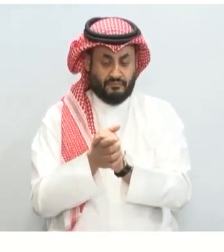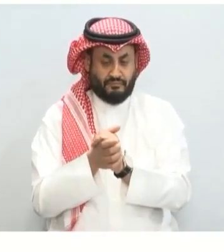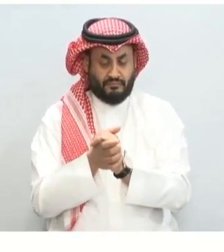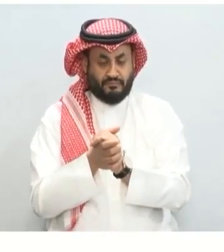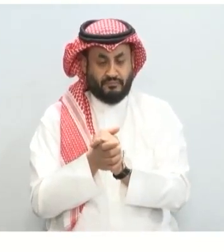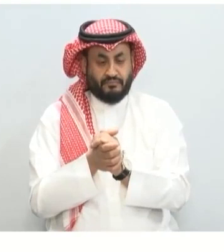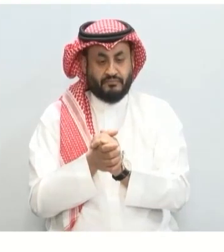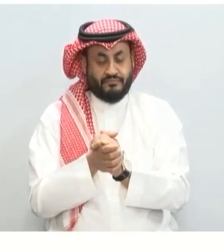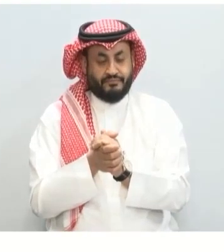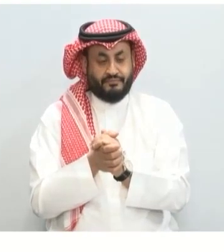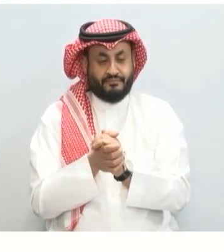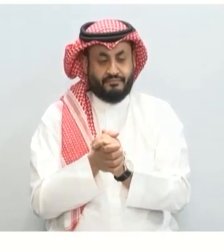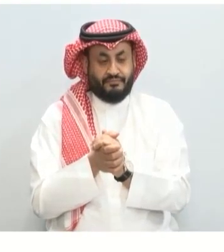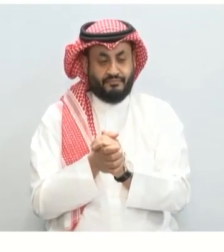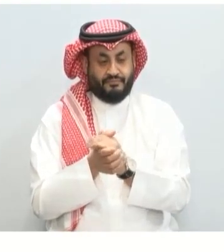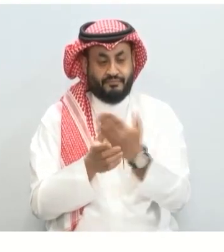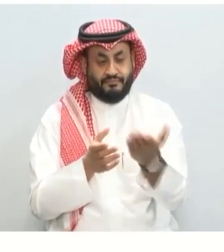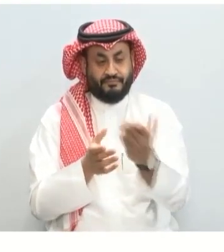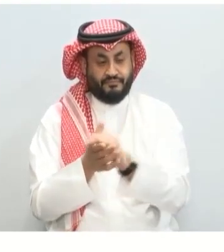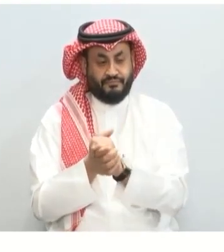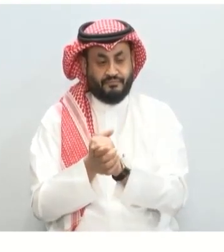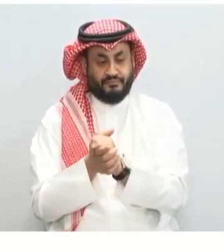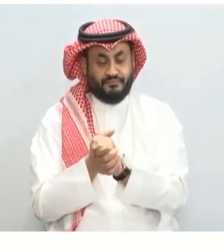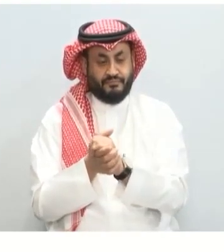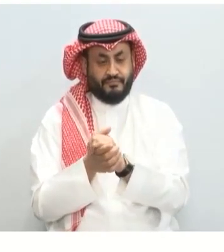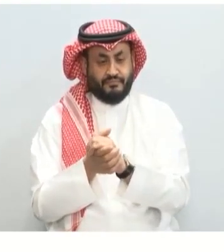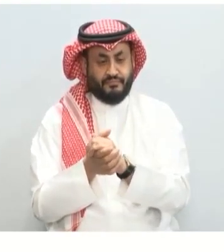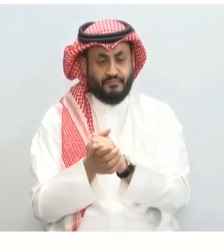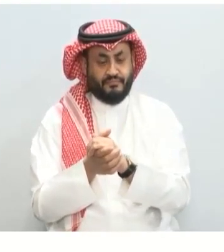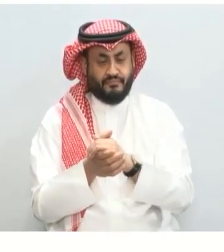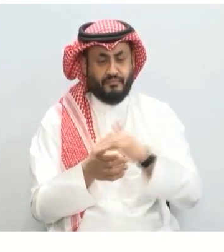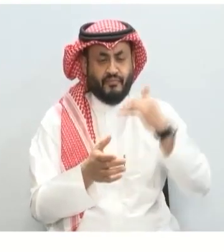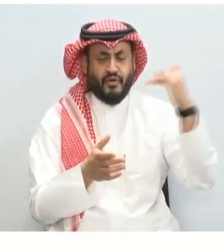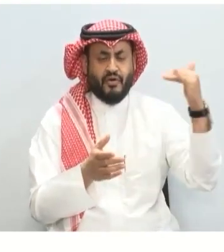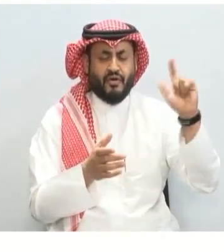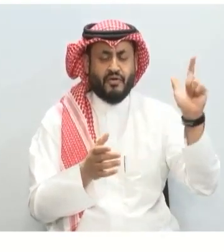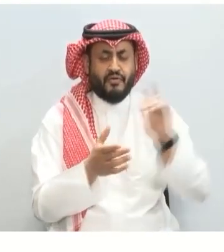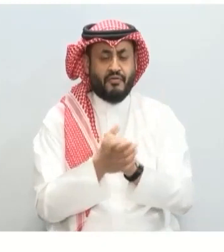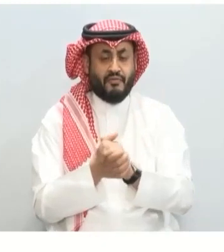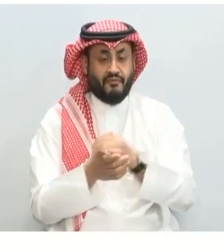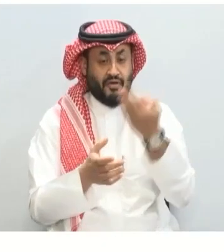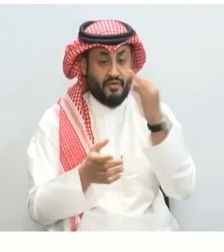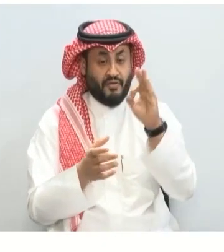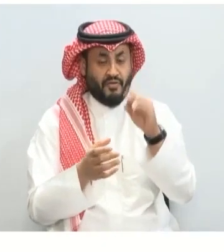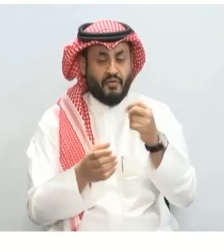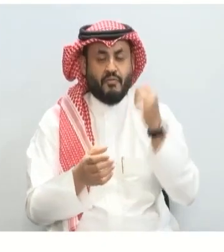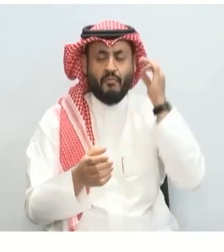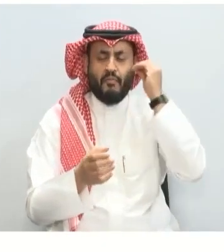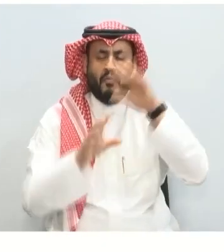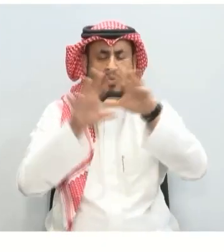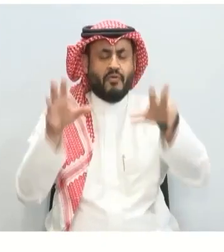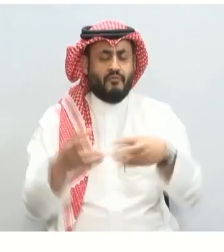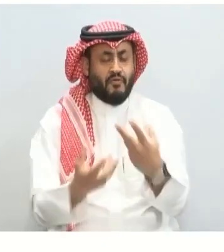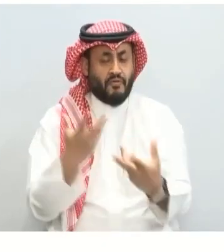cooking. So the answer here is, in the Western world, France is famous for its cooking and